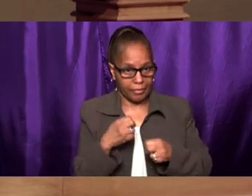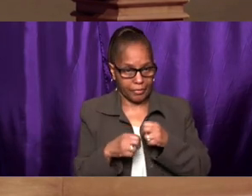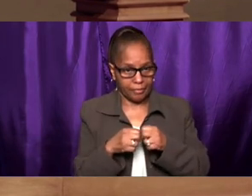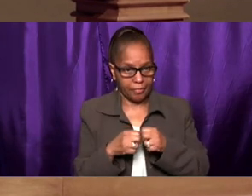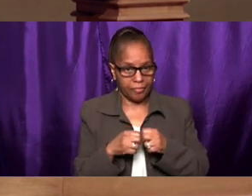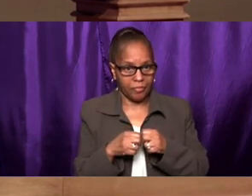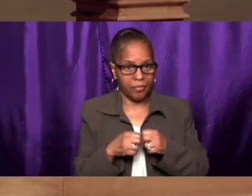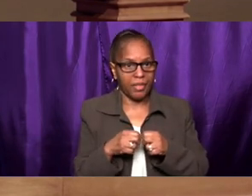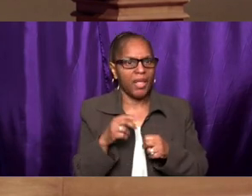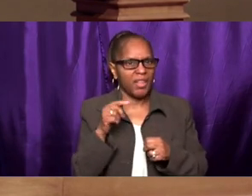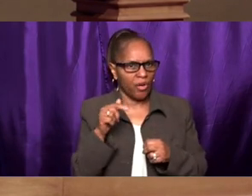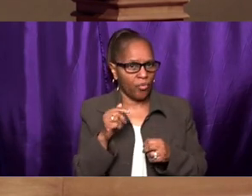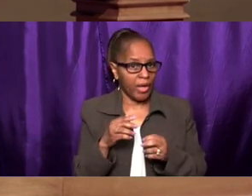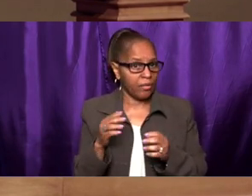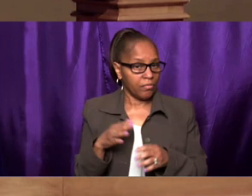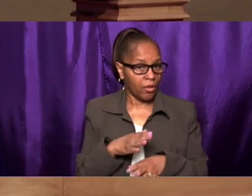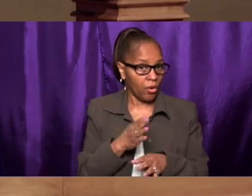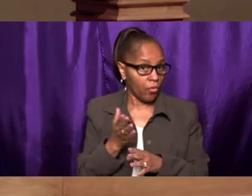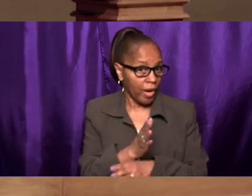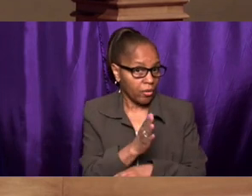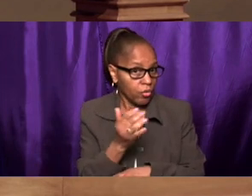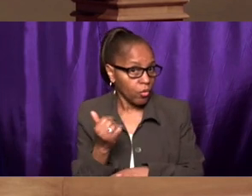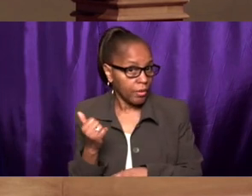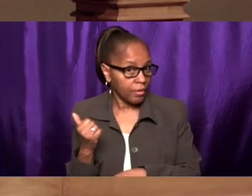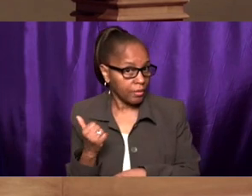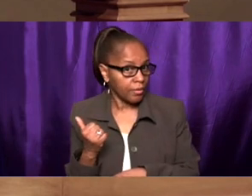that are right around the corner.